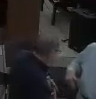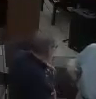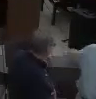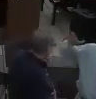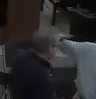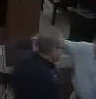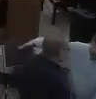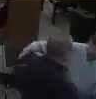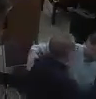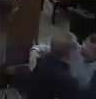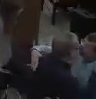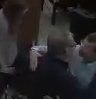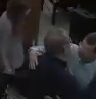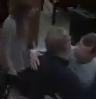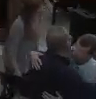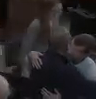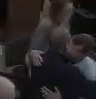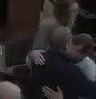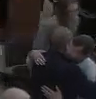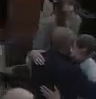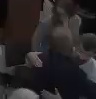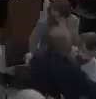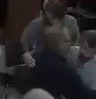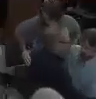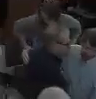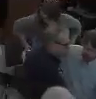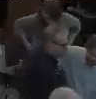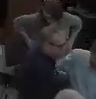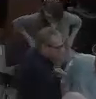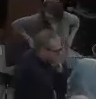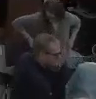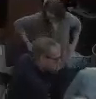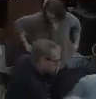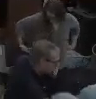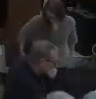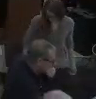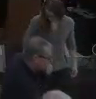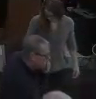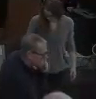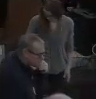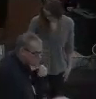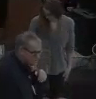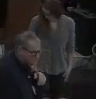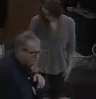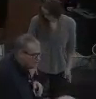Thank you.